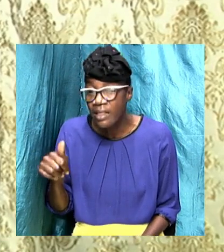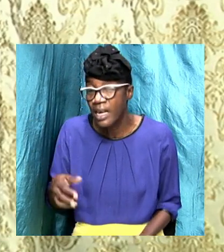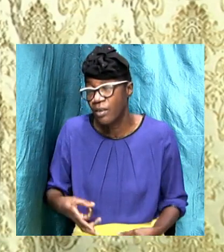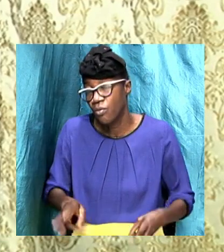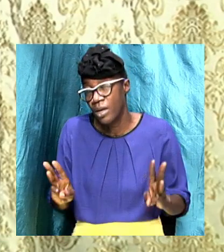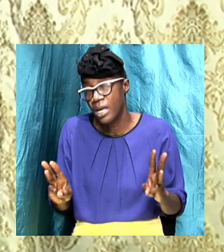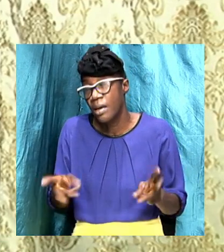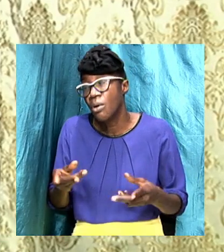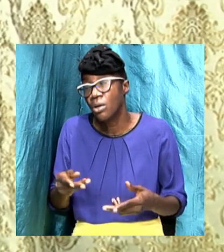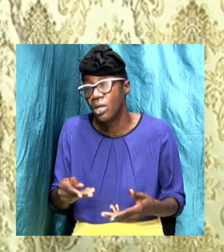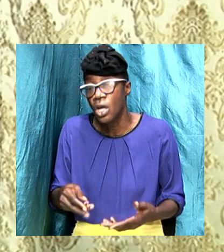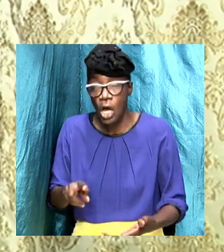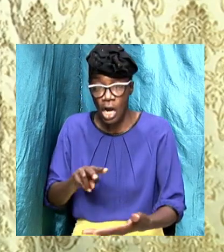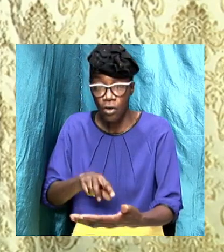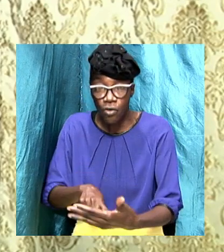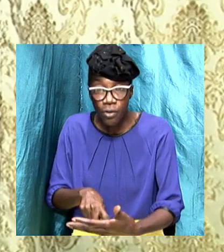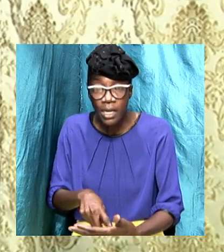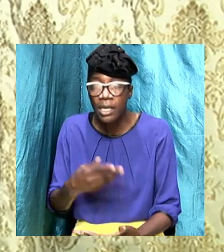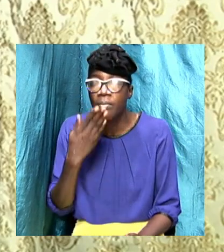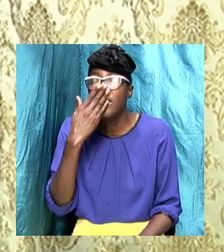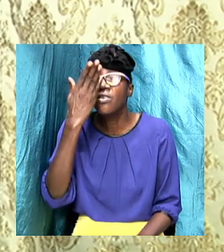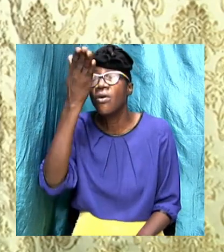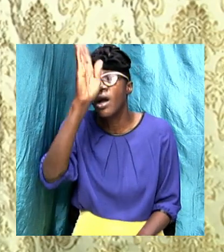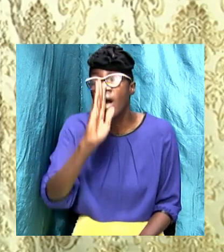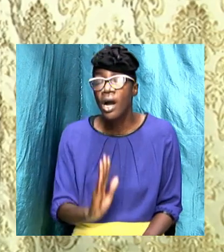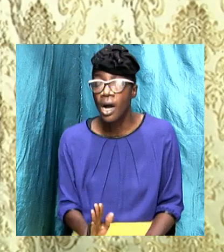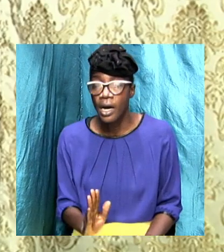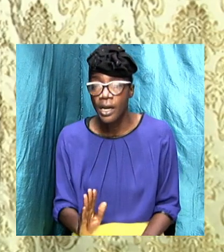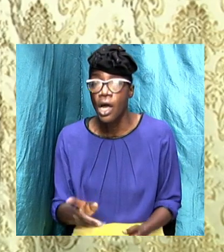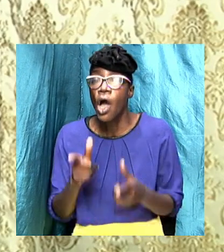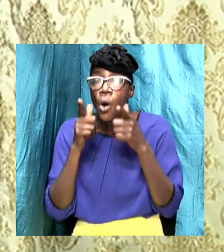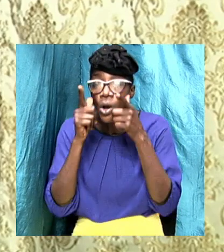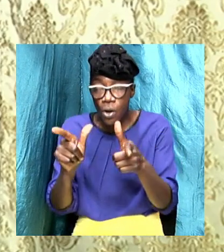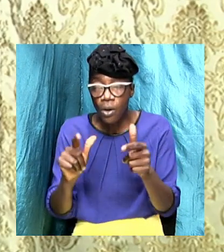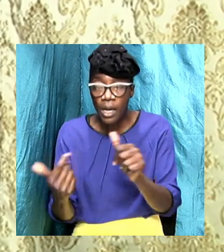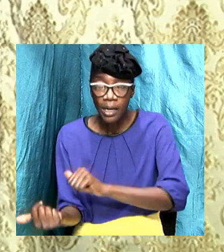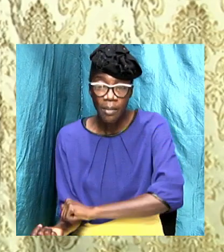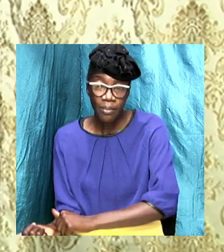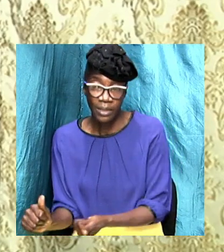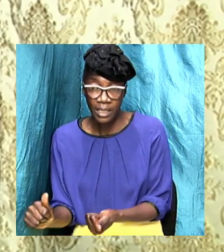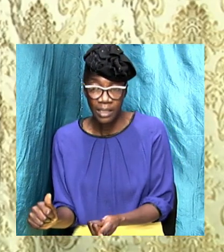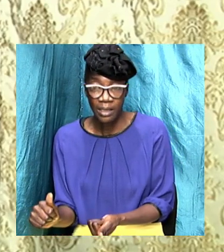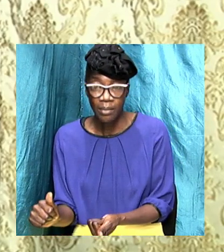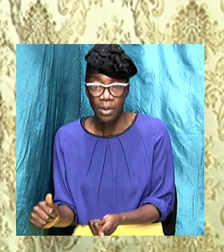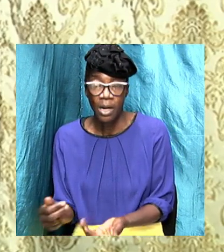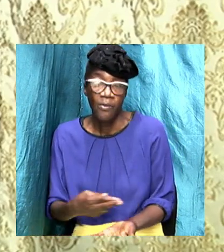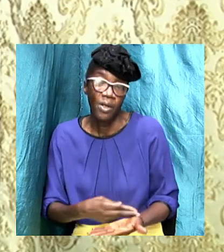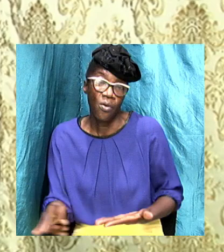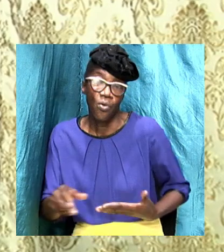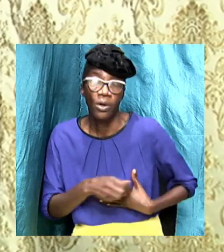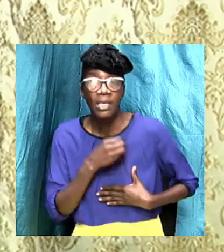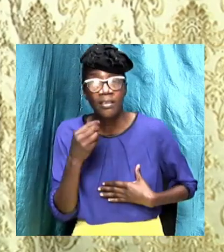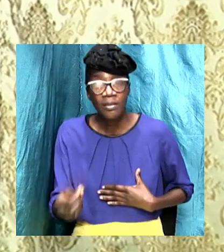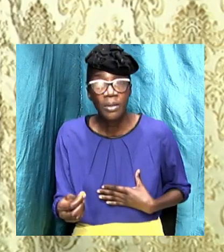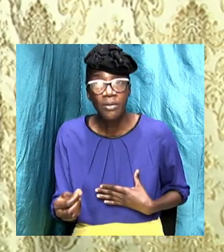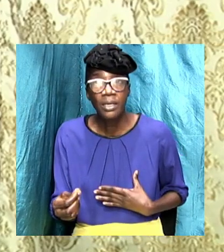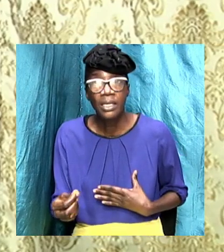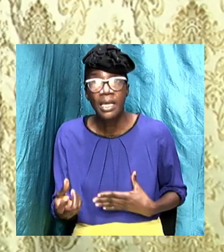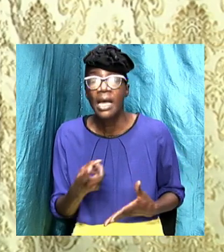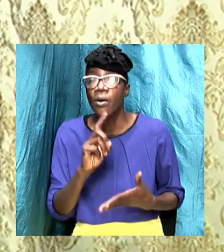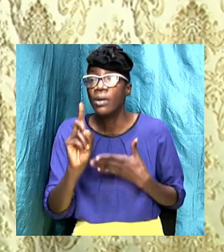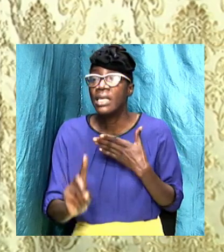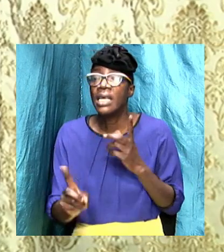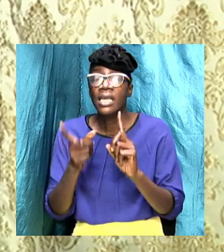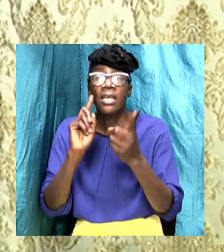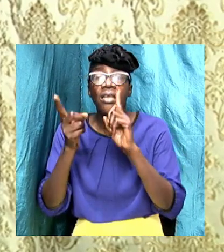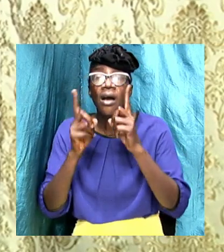all credit be to God. Amen. So we look at the baptism of the Holy Ghost, and we did mention